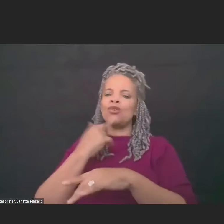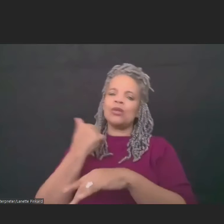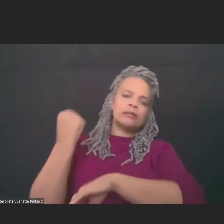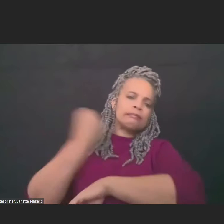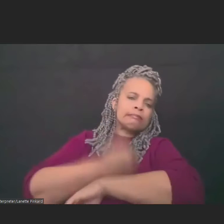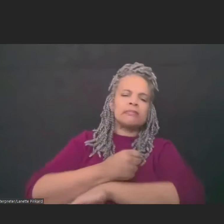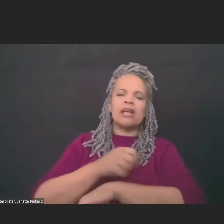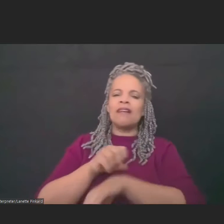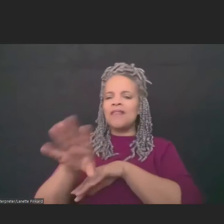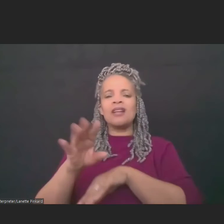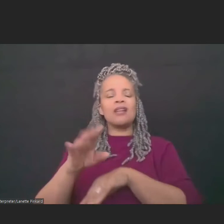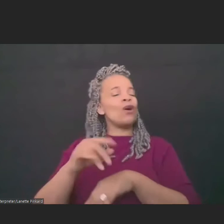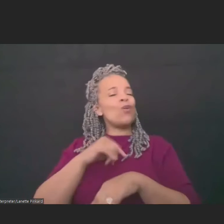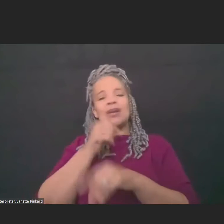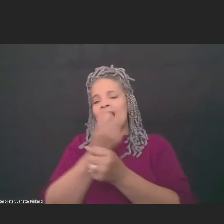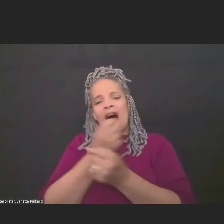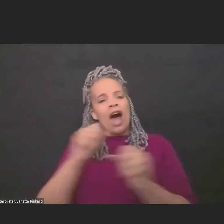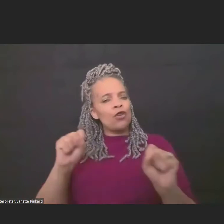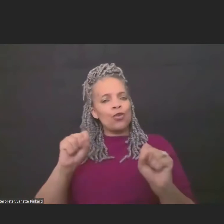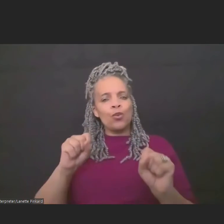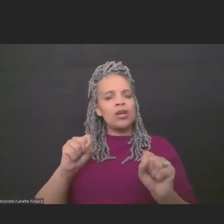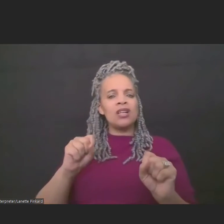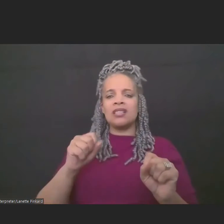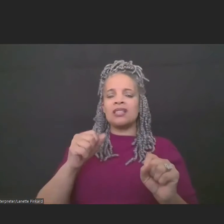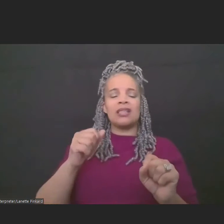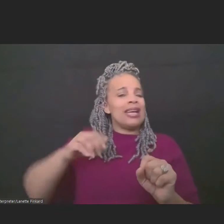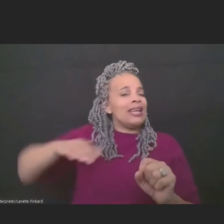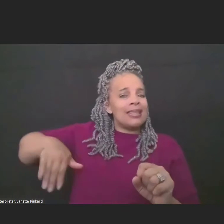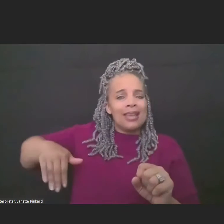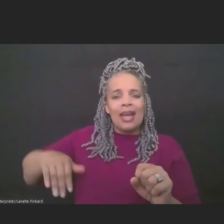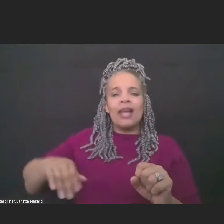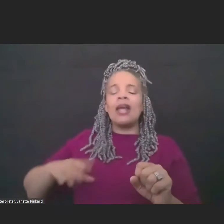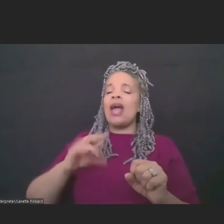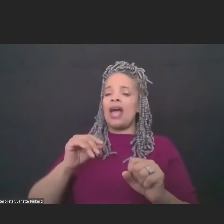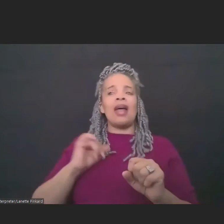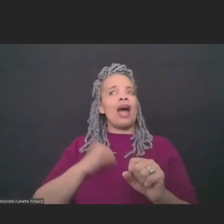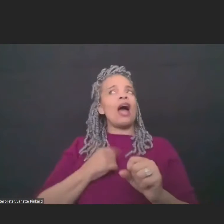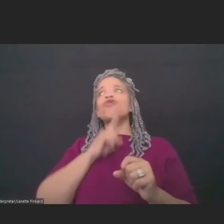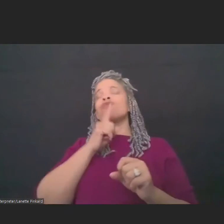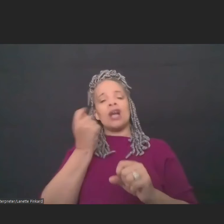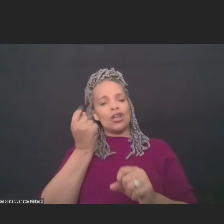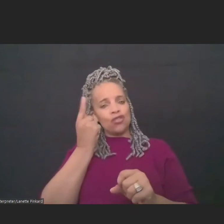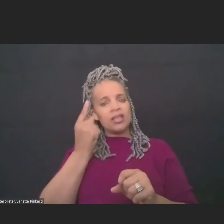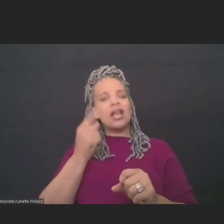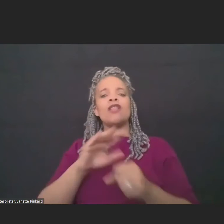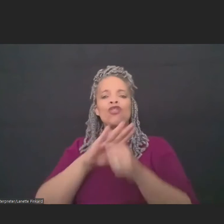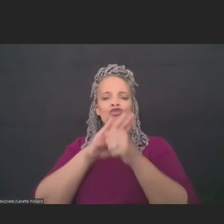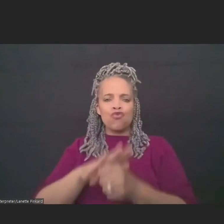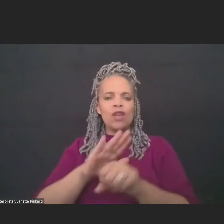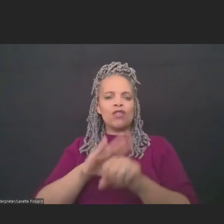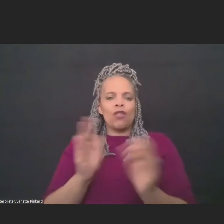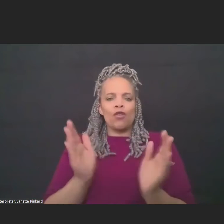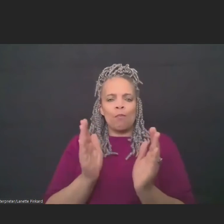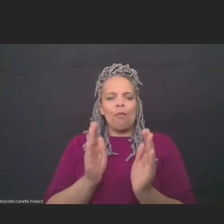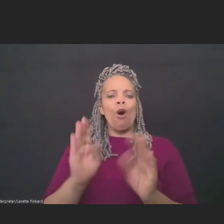We're not out of the woods by any stretch of the imagination, and I more than anyone understand the stress on those small businesses, so you're certainly in our